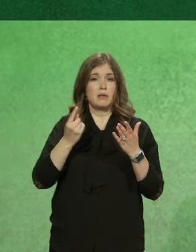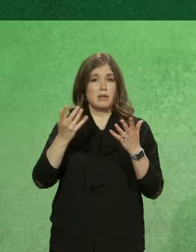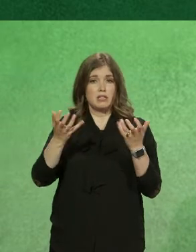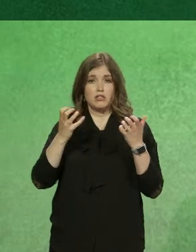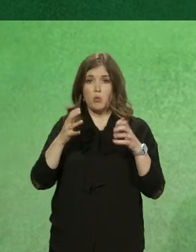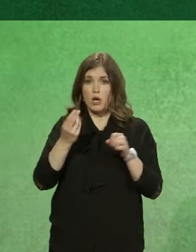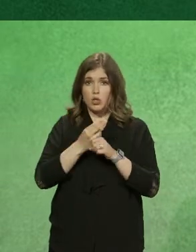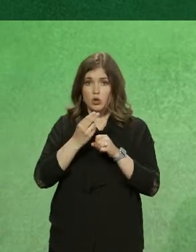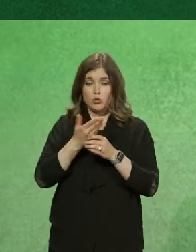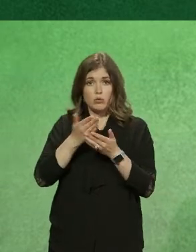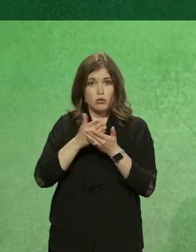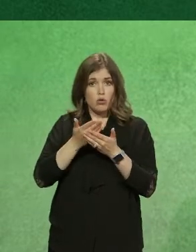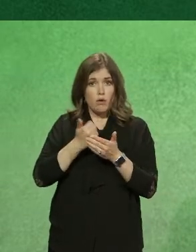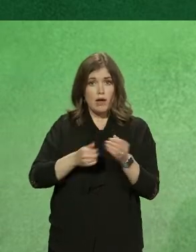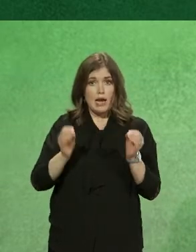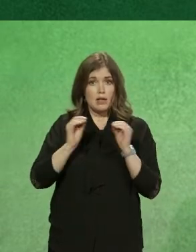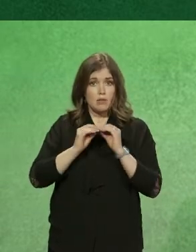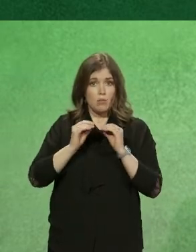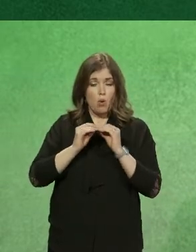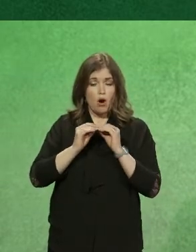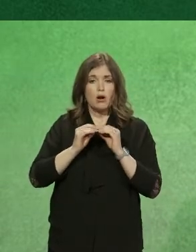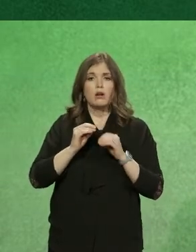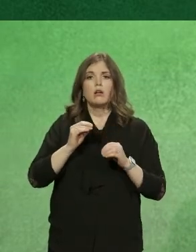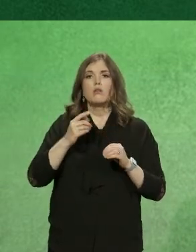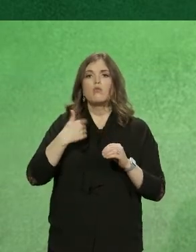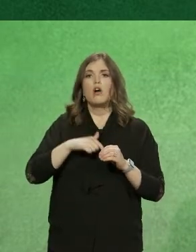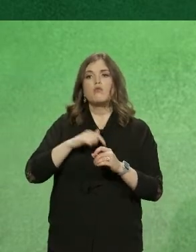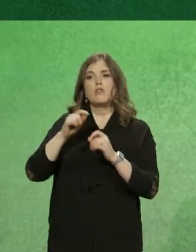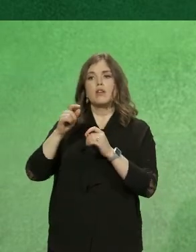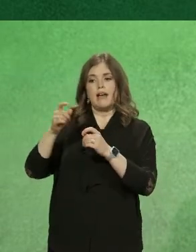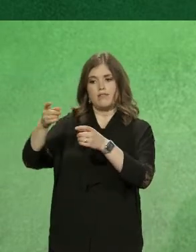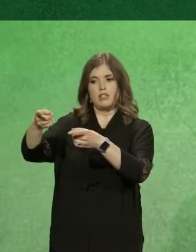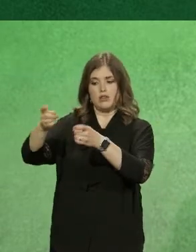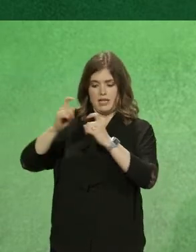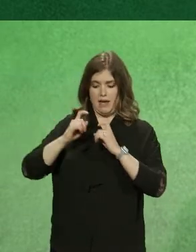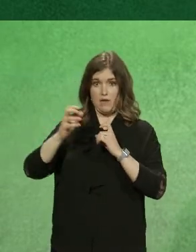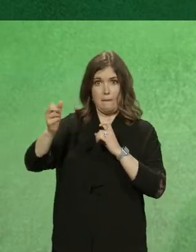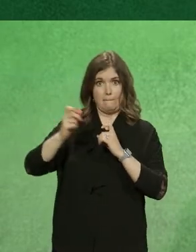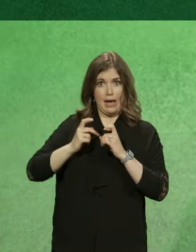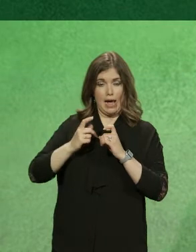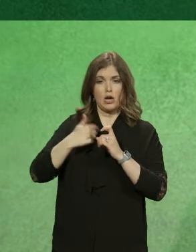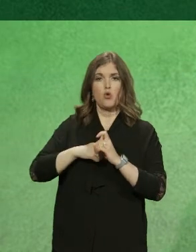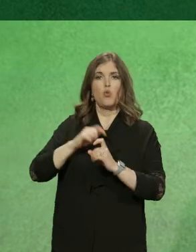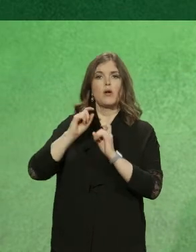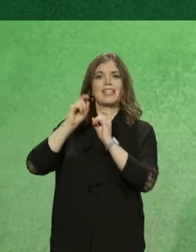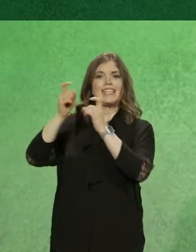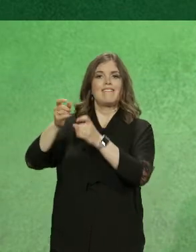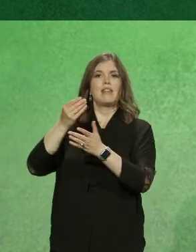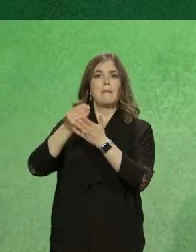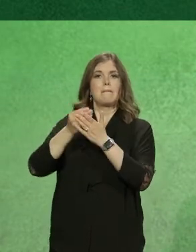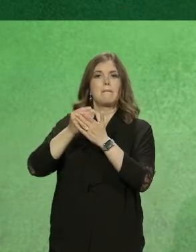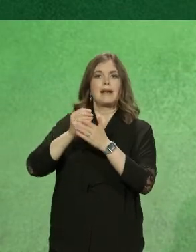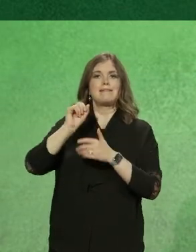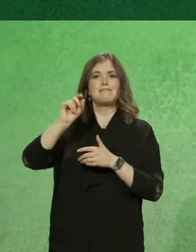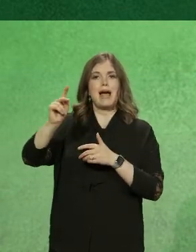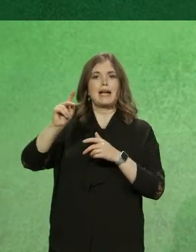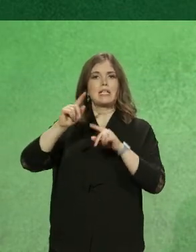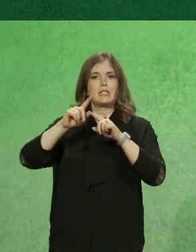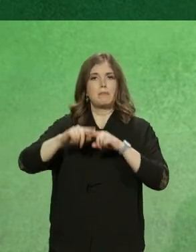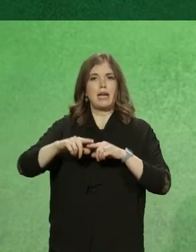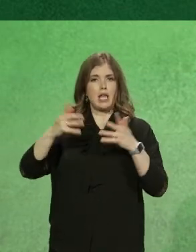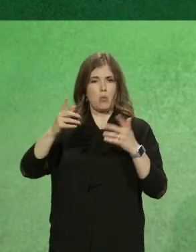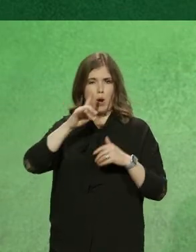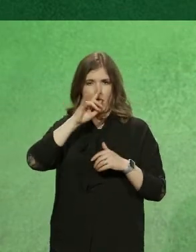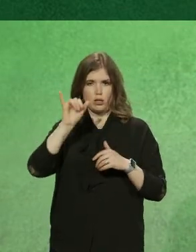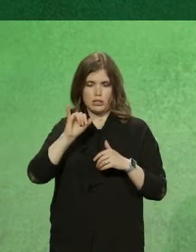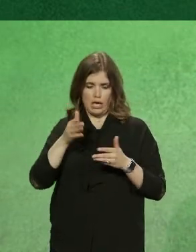they will have to bring it is because we shall give them money depending on the physical state of the product. But for those that will